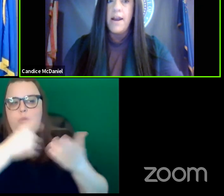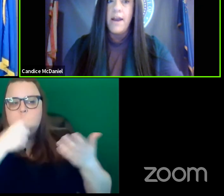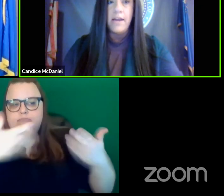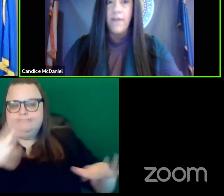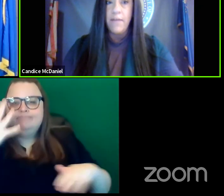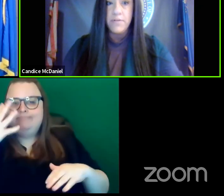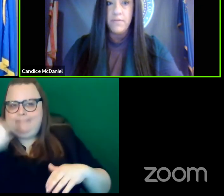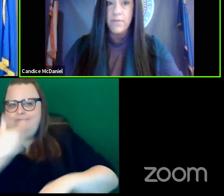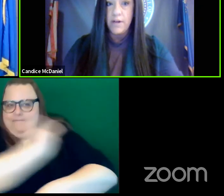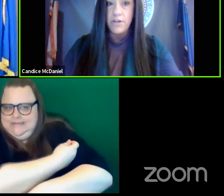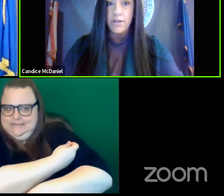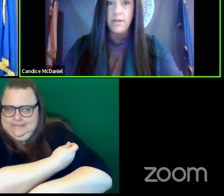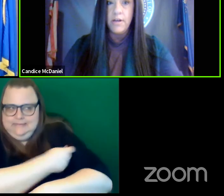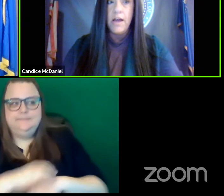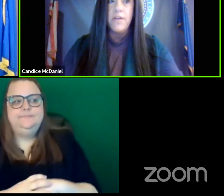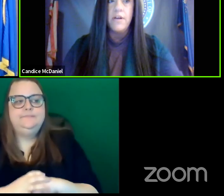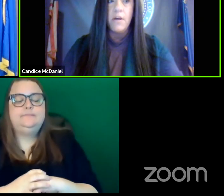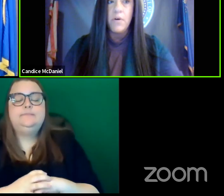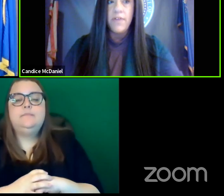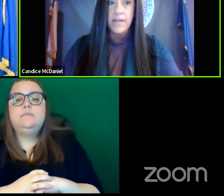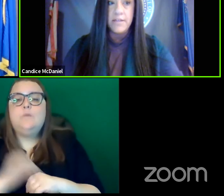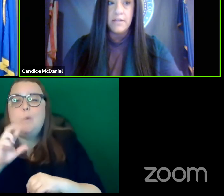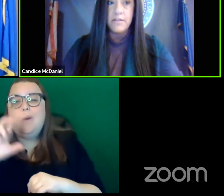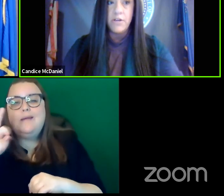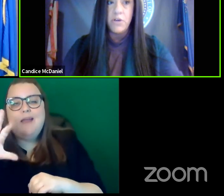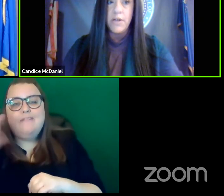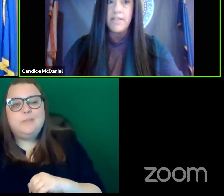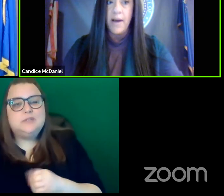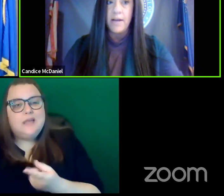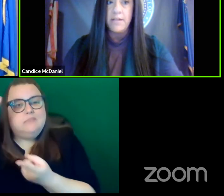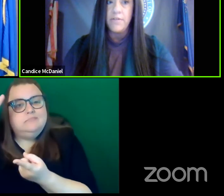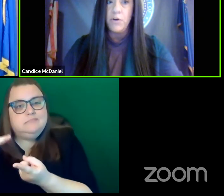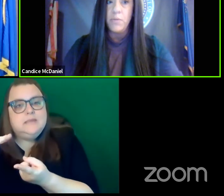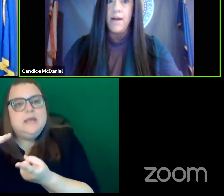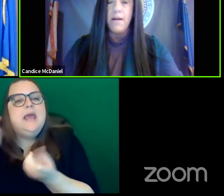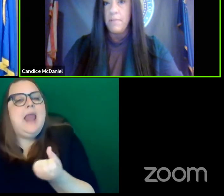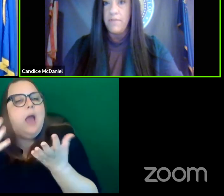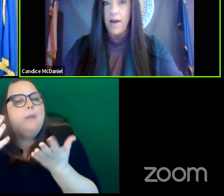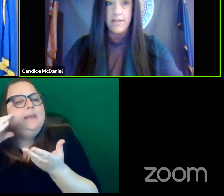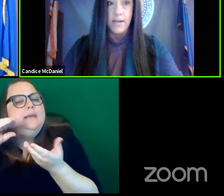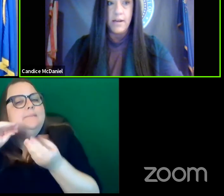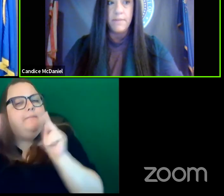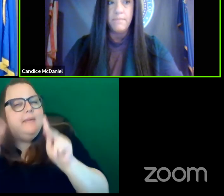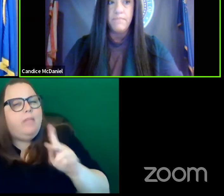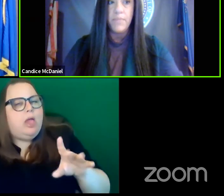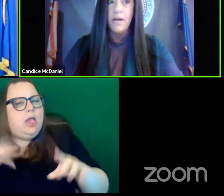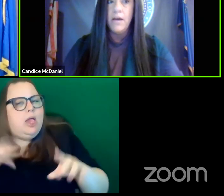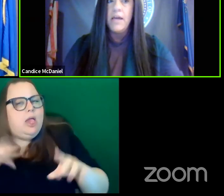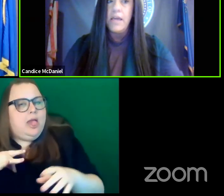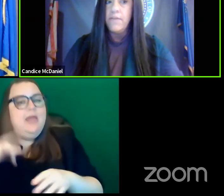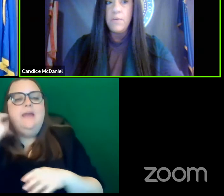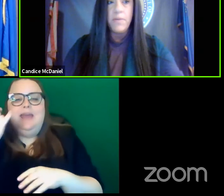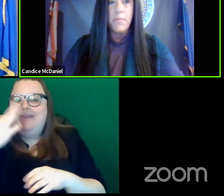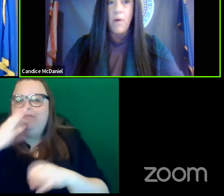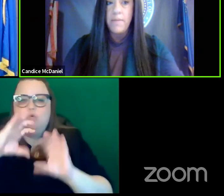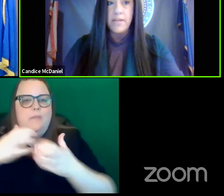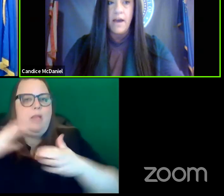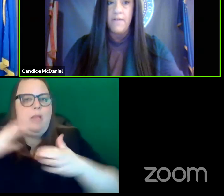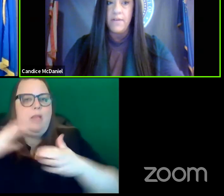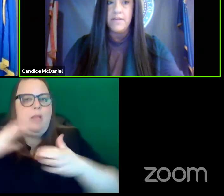a 95% reduction in the number of cases you would expect if the group had not been vaccinated. Even